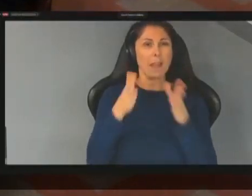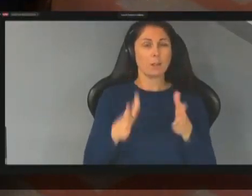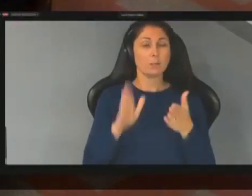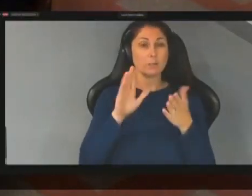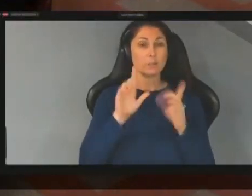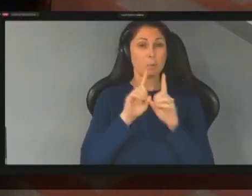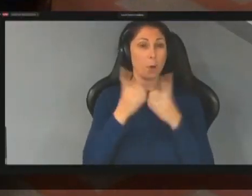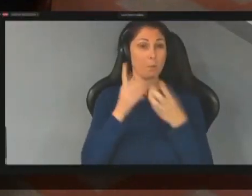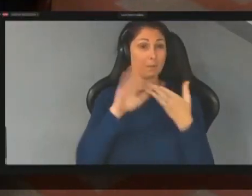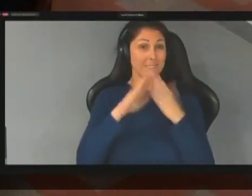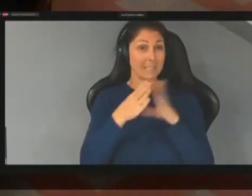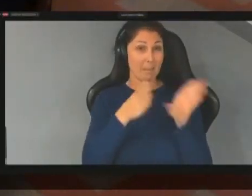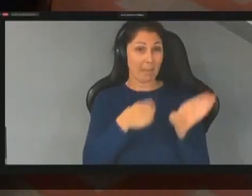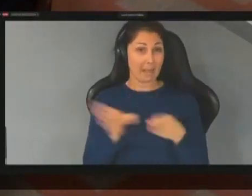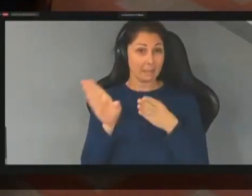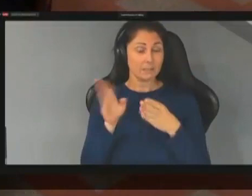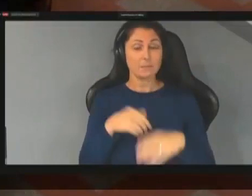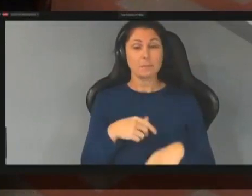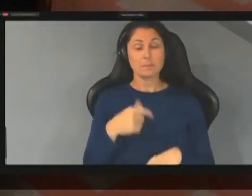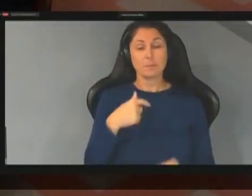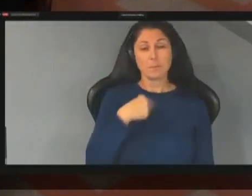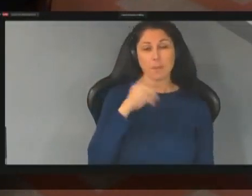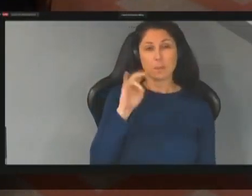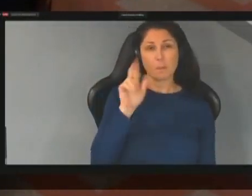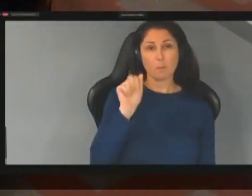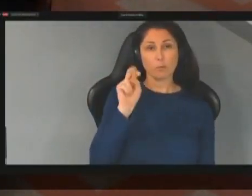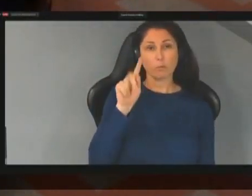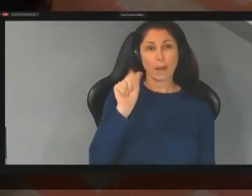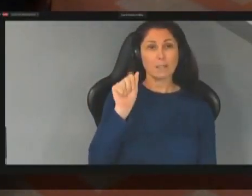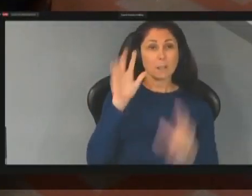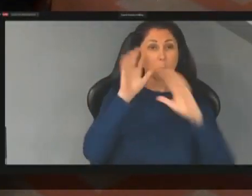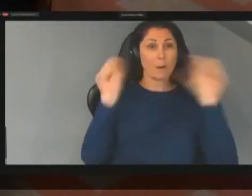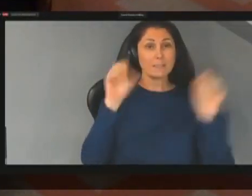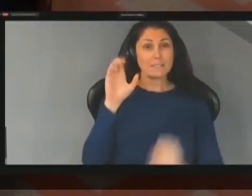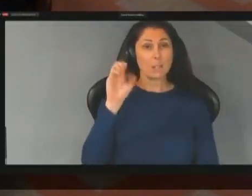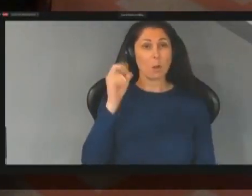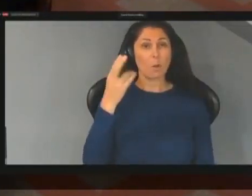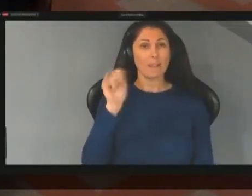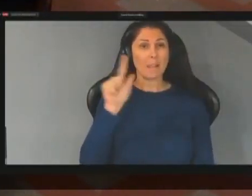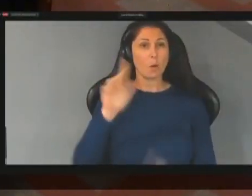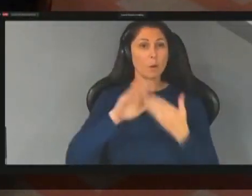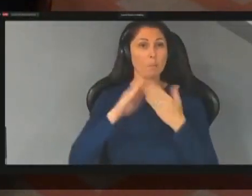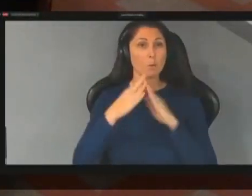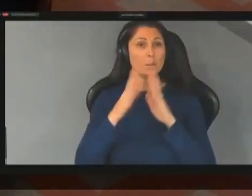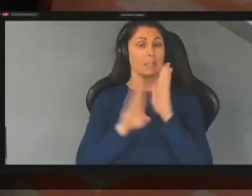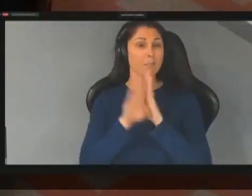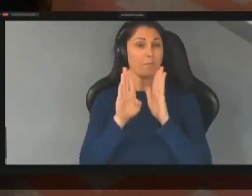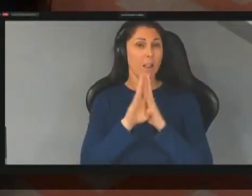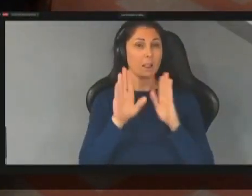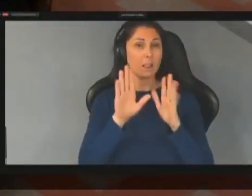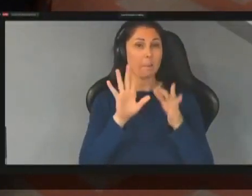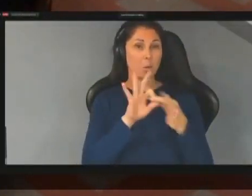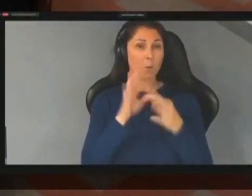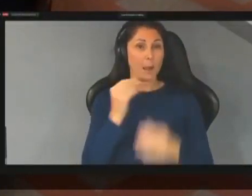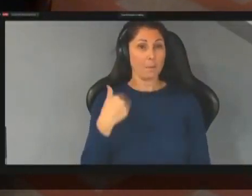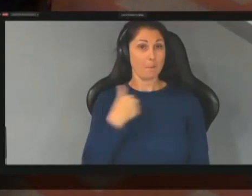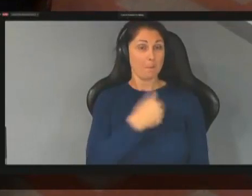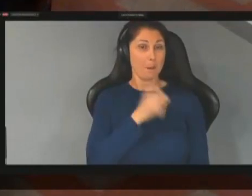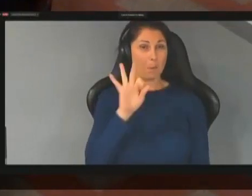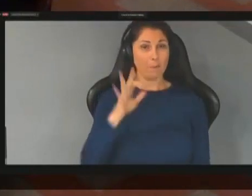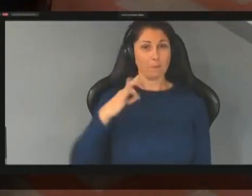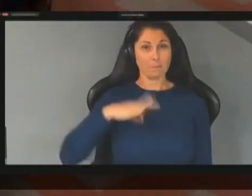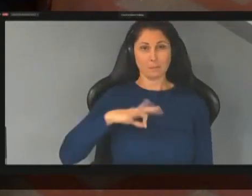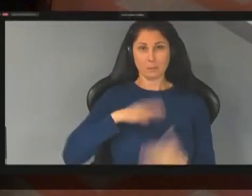Planning. Hi, I'm Marimba Malyans, President and CEO of the Hill Community Development Corporation and also member of Pittsburgh